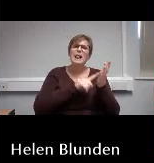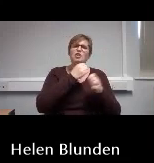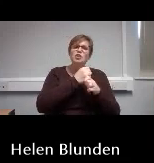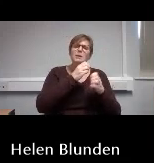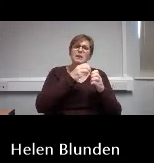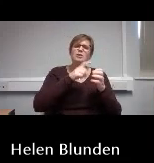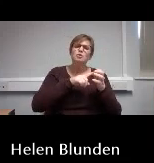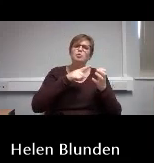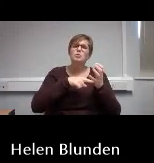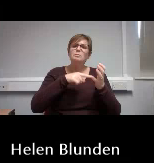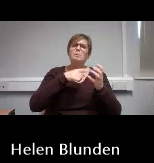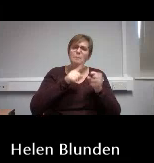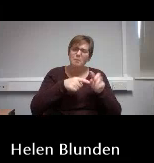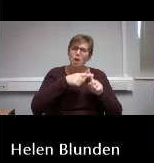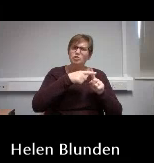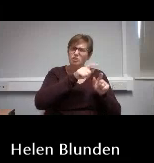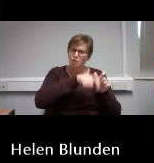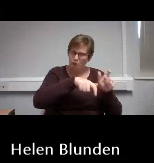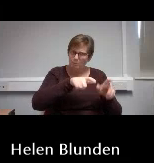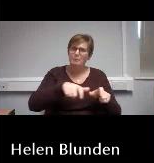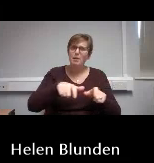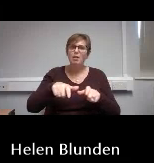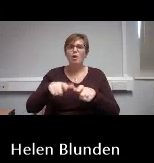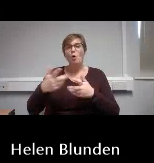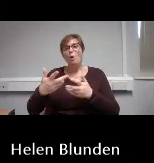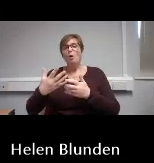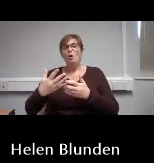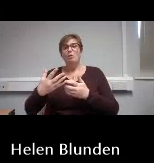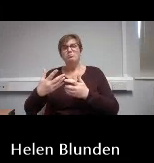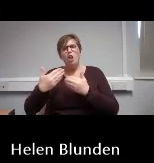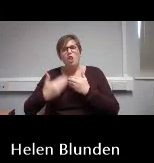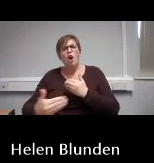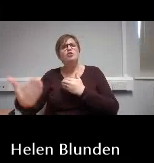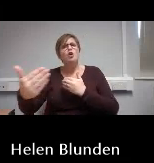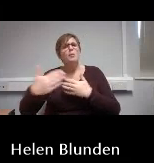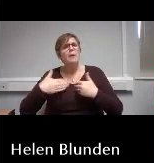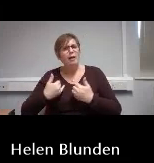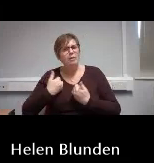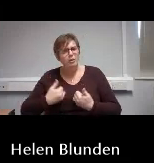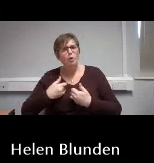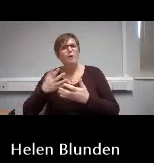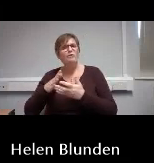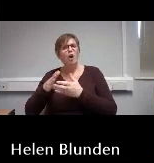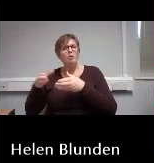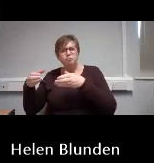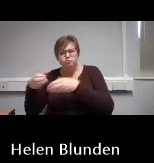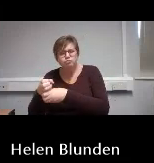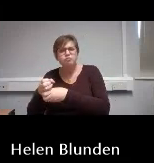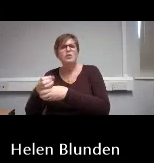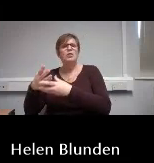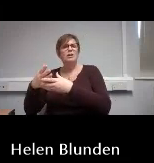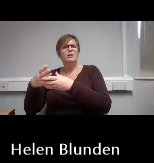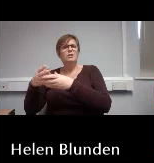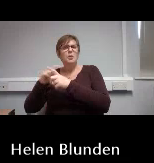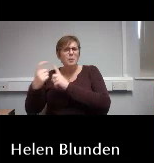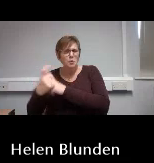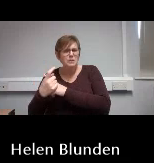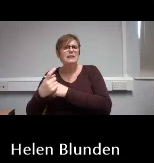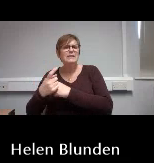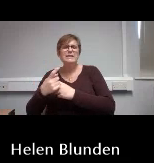LGBTQ+ young people, those with long-term health conditions, and those from minoritised communities reported greater challenges